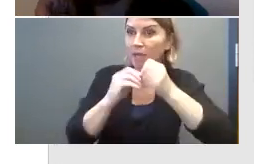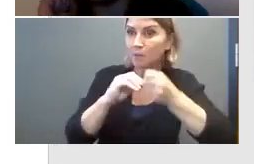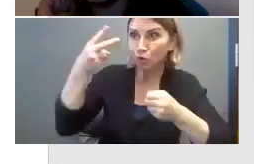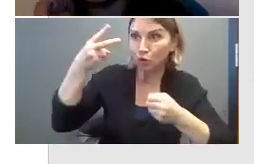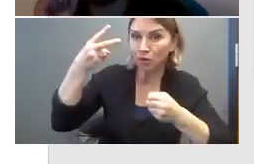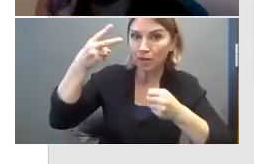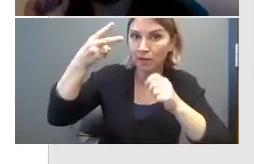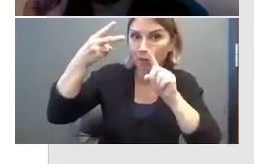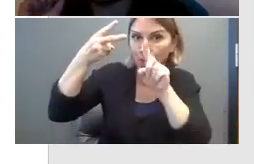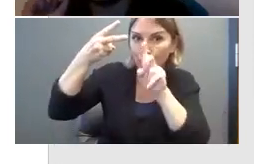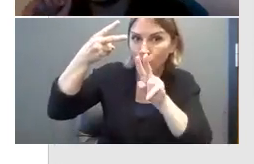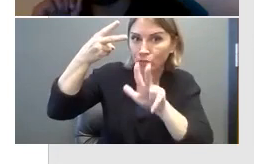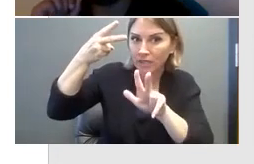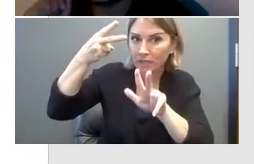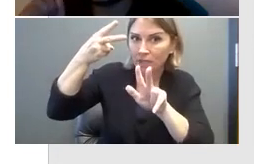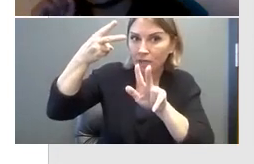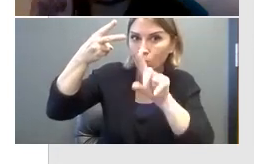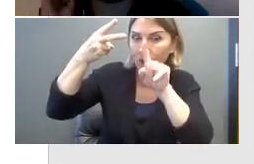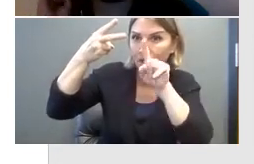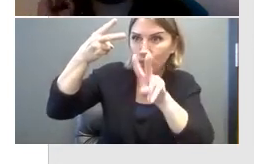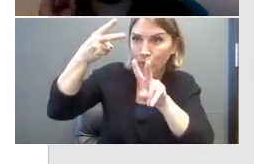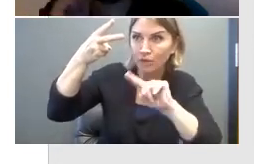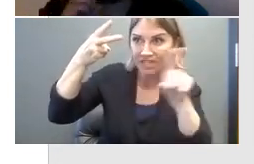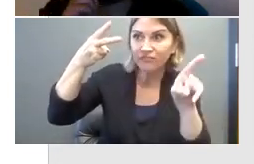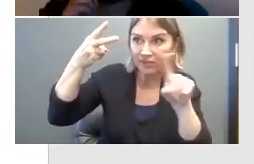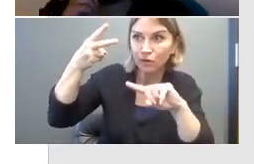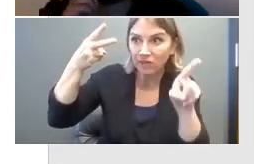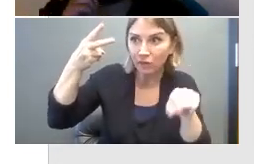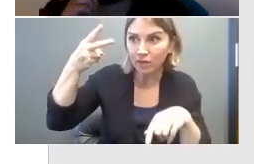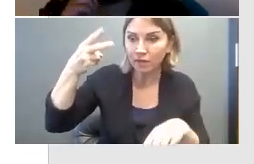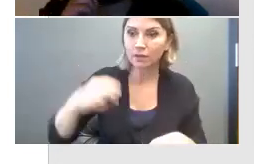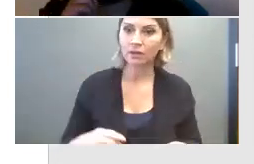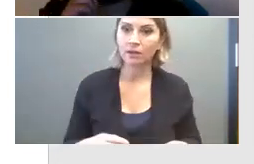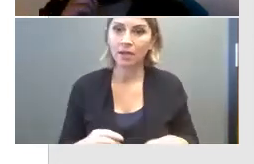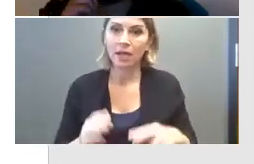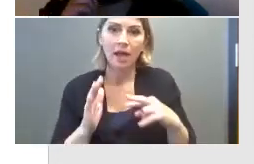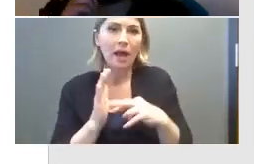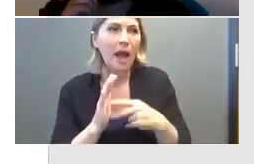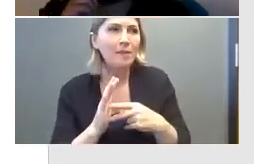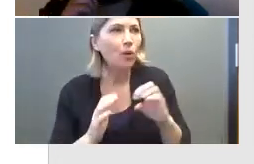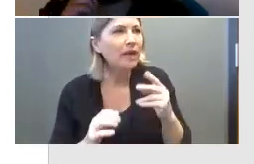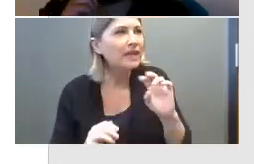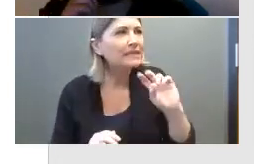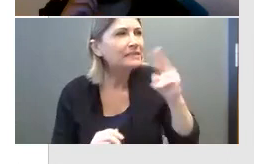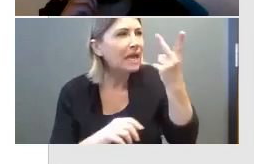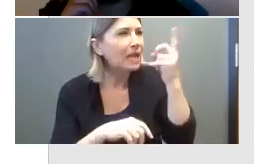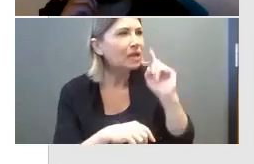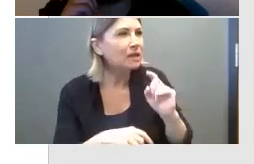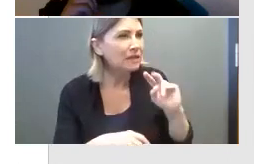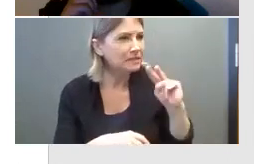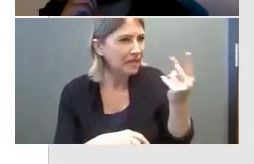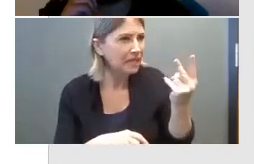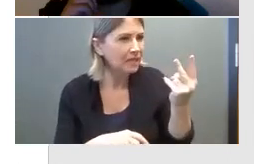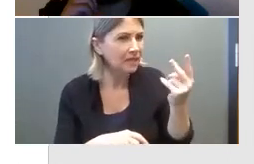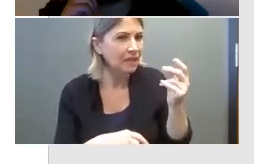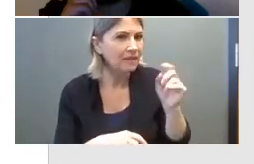and tell me what the values are, but they are different. Okay, but I mean, okay, the second one, is it correct to